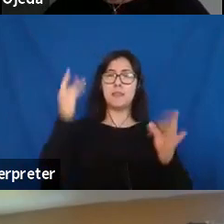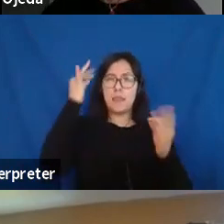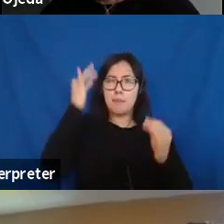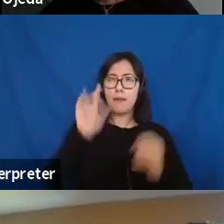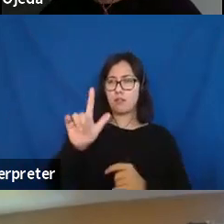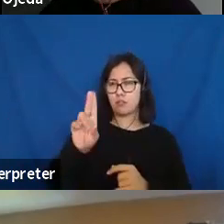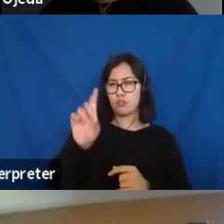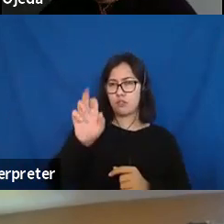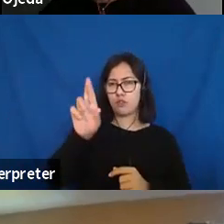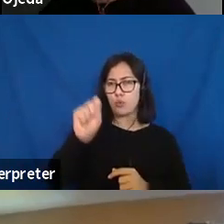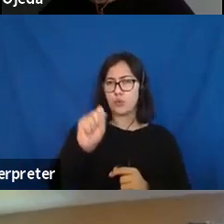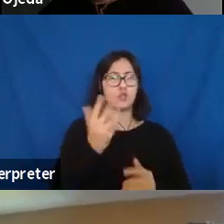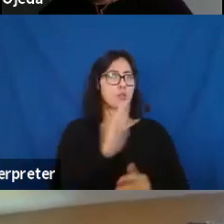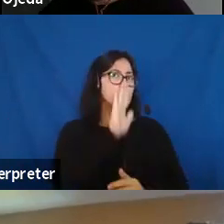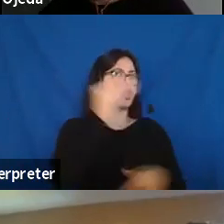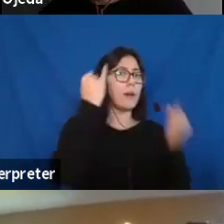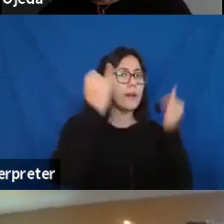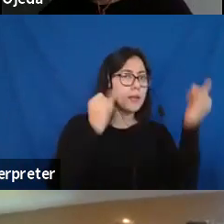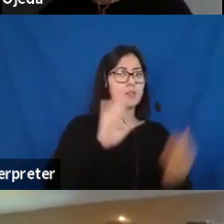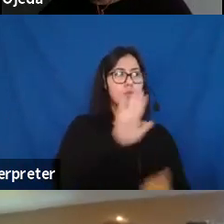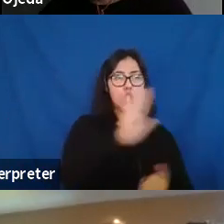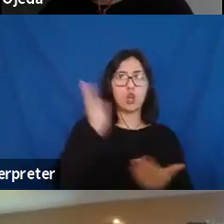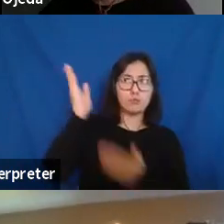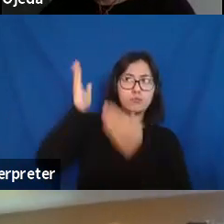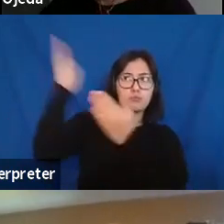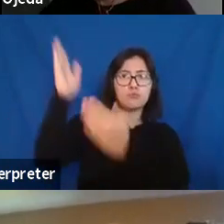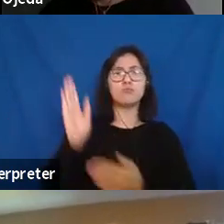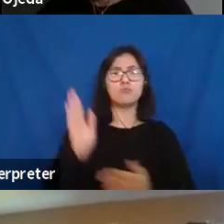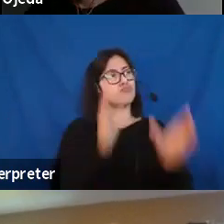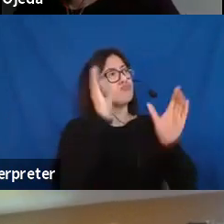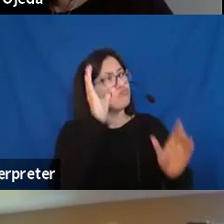she proposing? What are the goals here? And I thought that was nice.